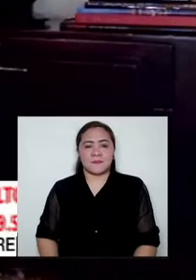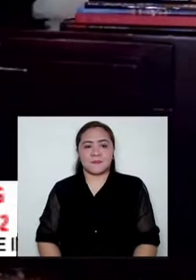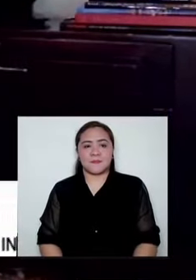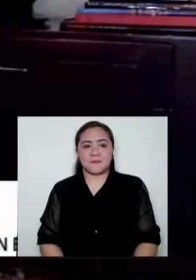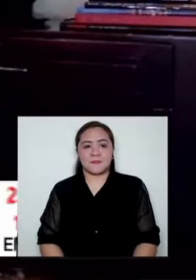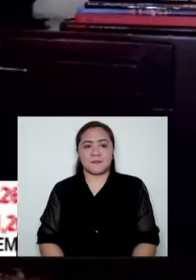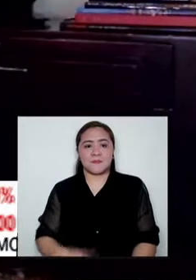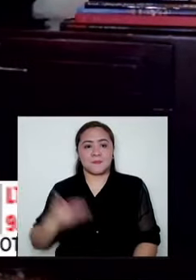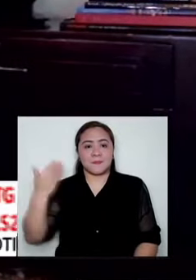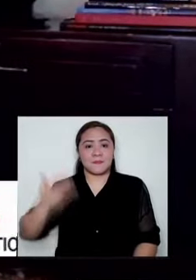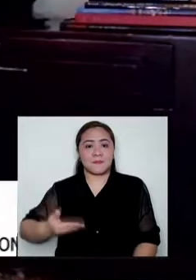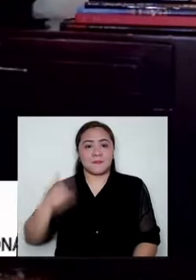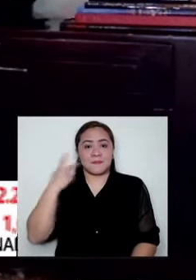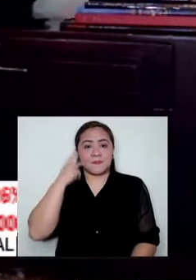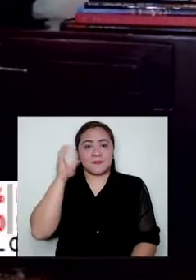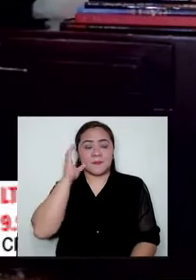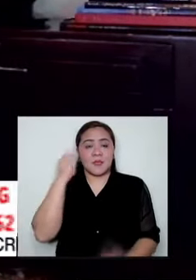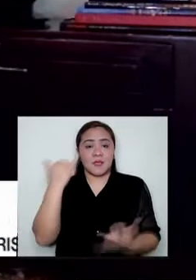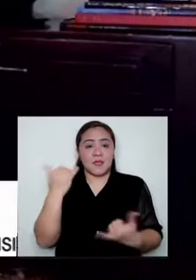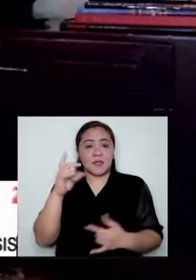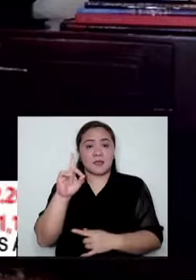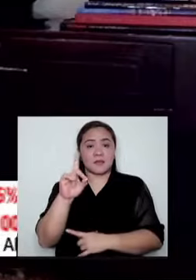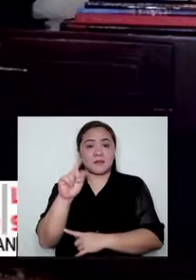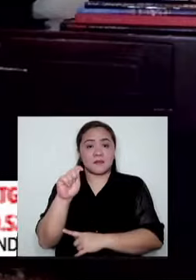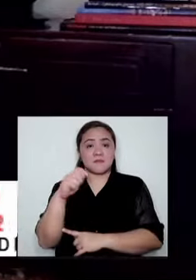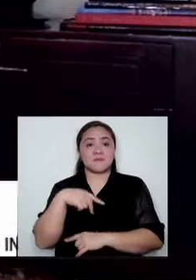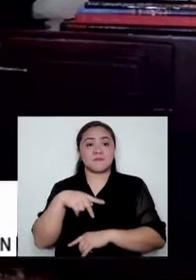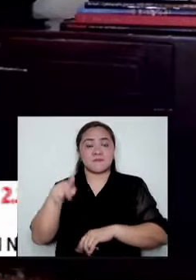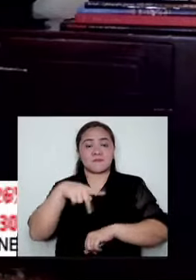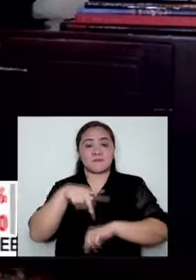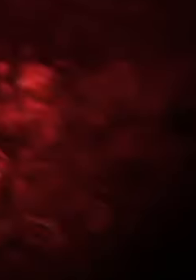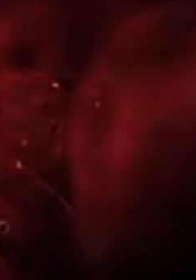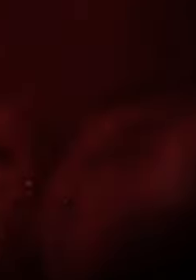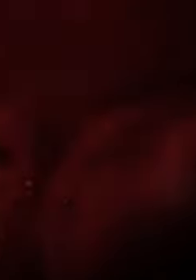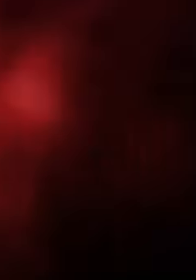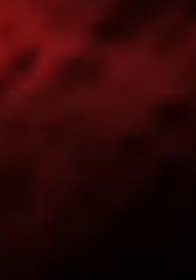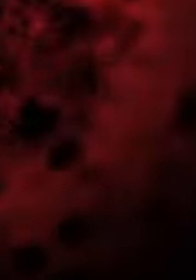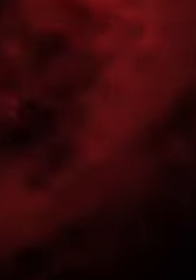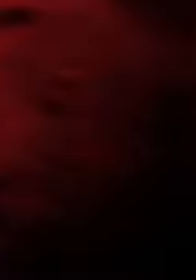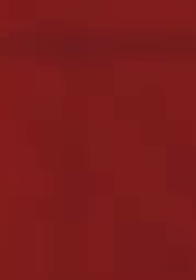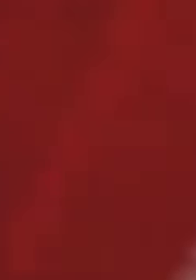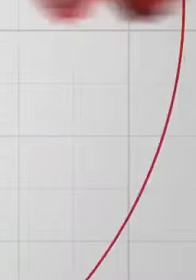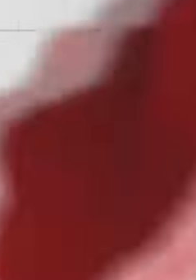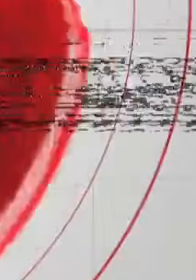Hi, I'm Carmina Constantino. Dateline Philippines begins right now.